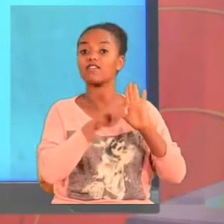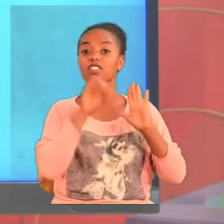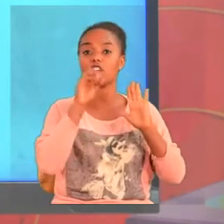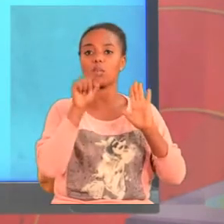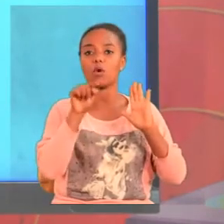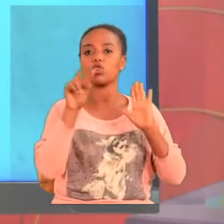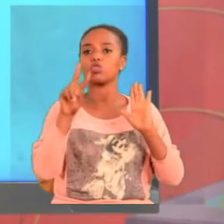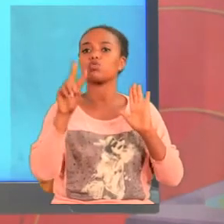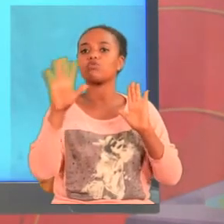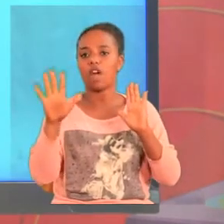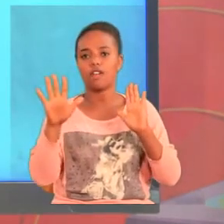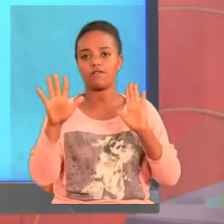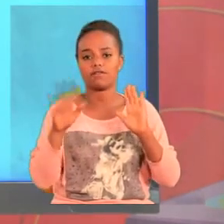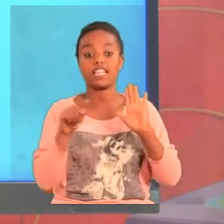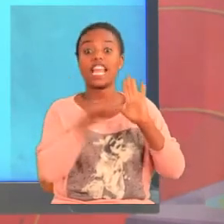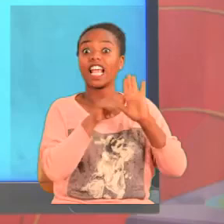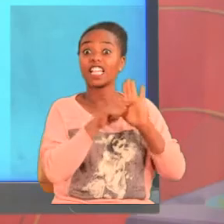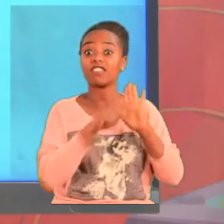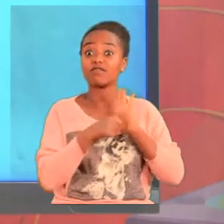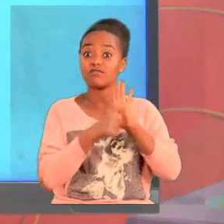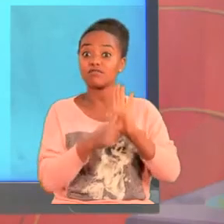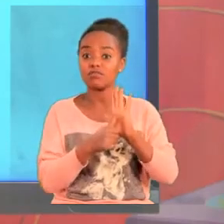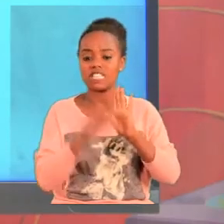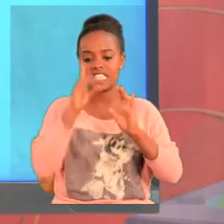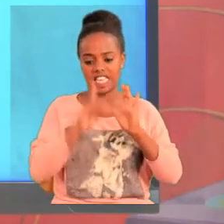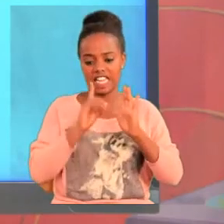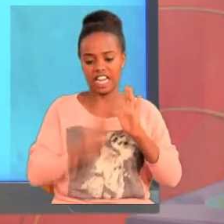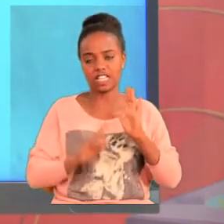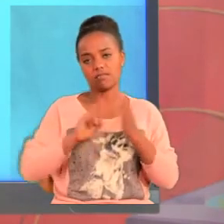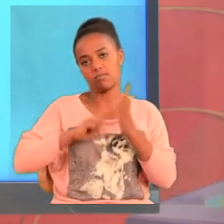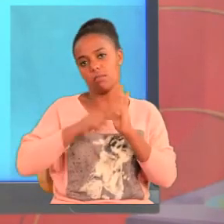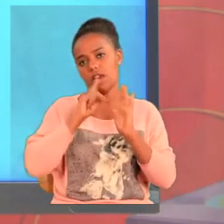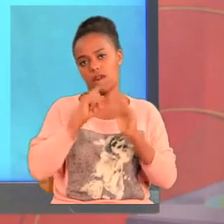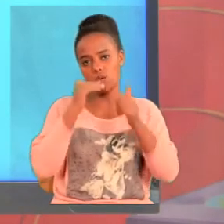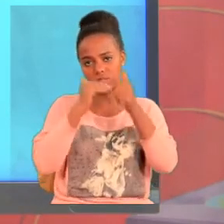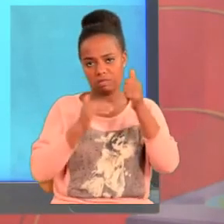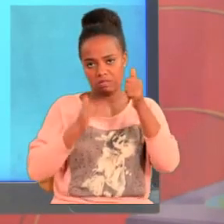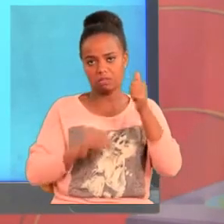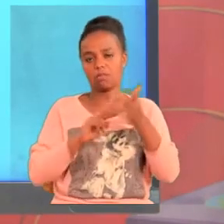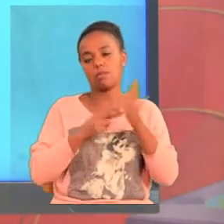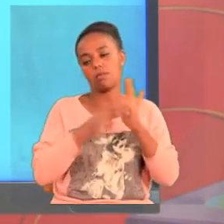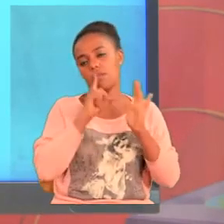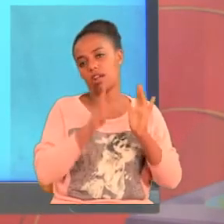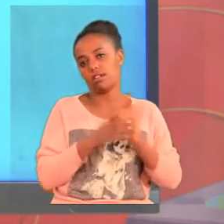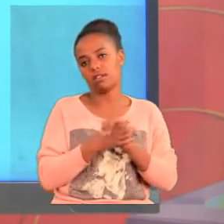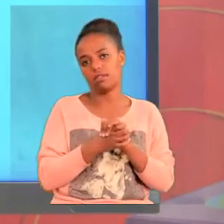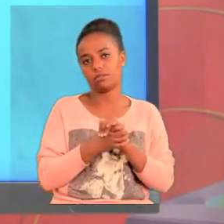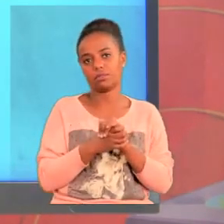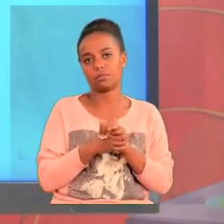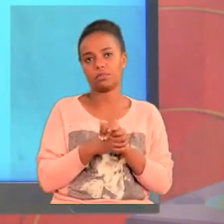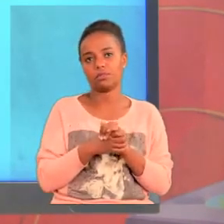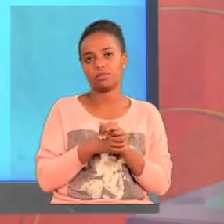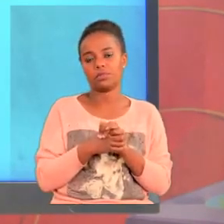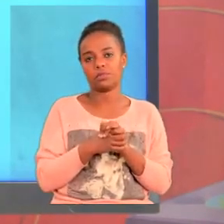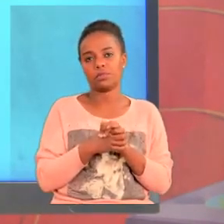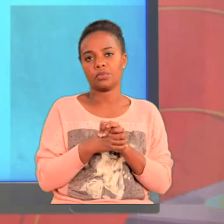you the rate of change is, it is decreasing. The rate of change is decreasing. Okay.